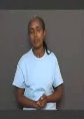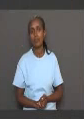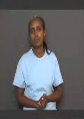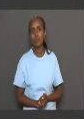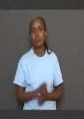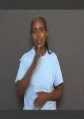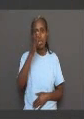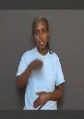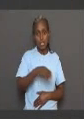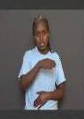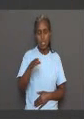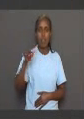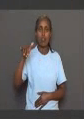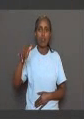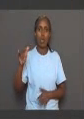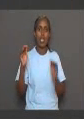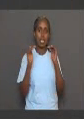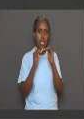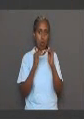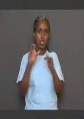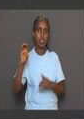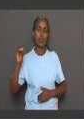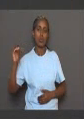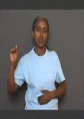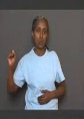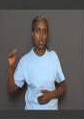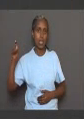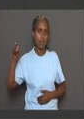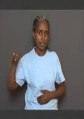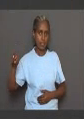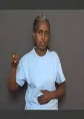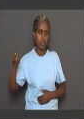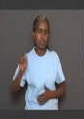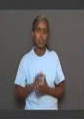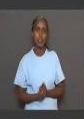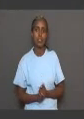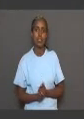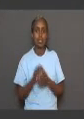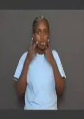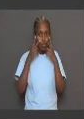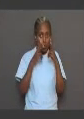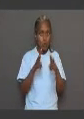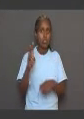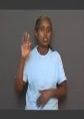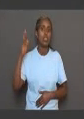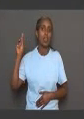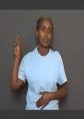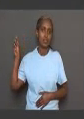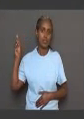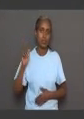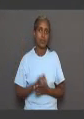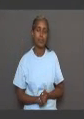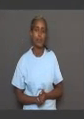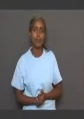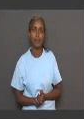The graph of y equals cosine x looks like this.